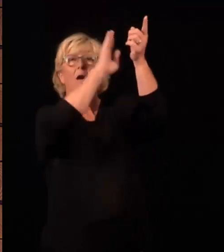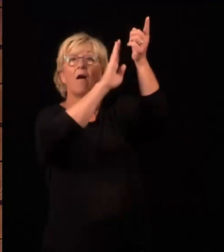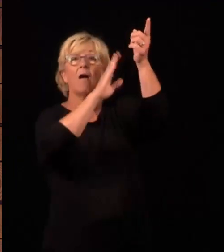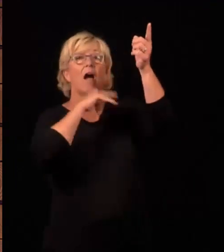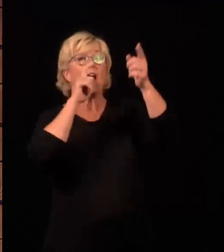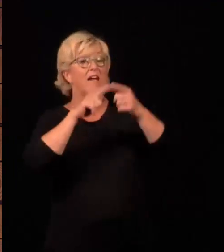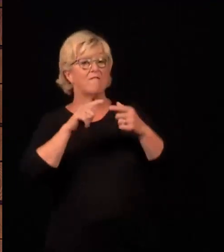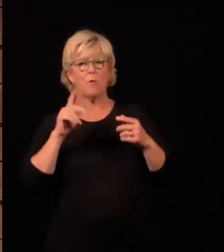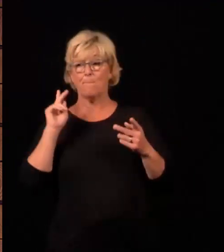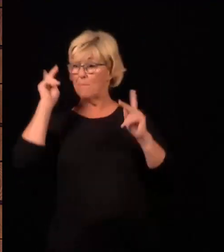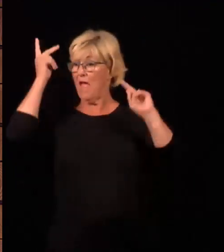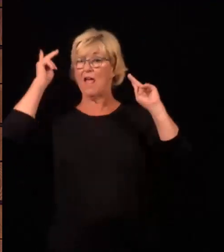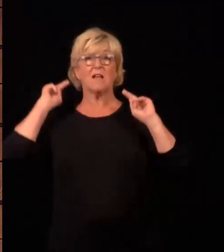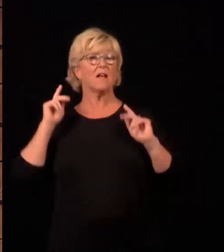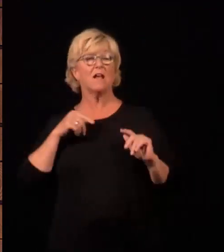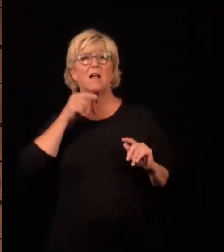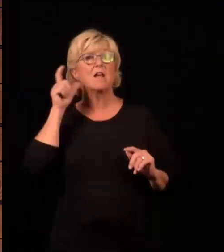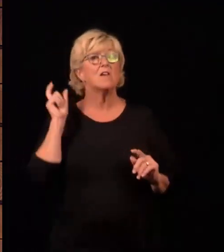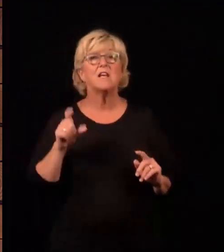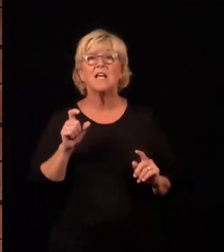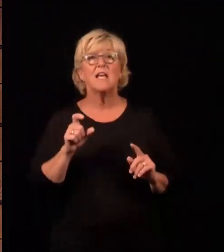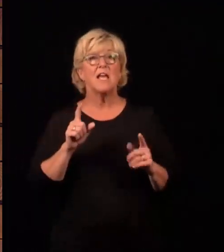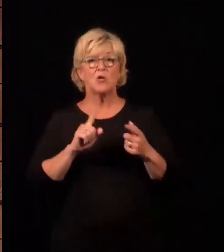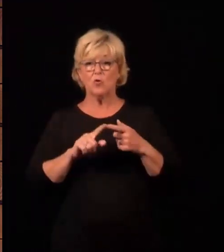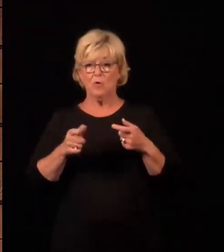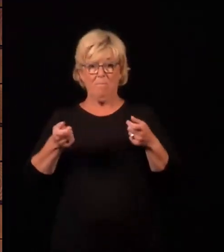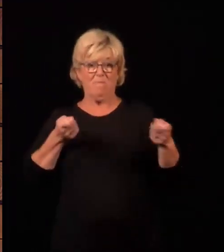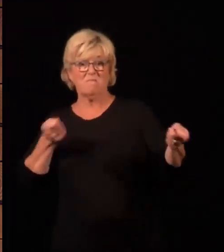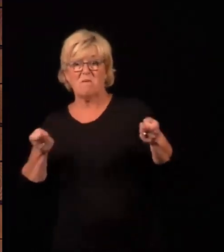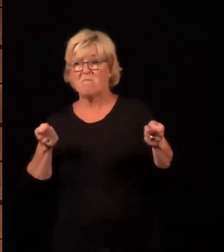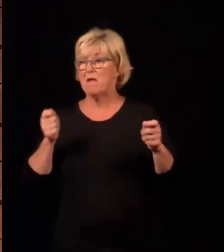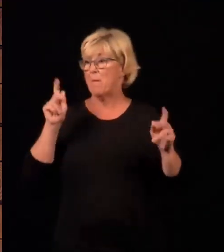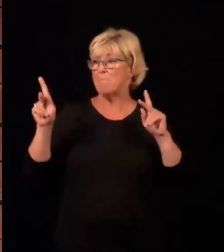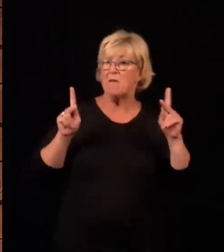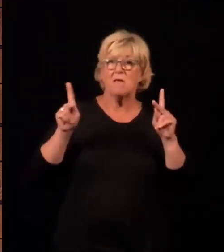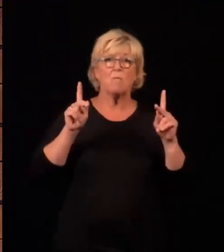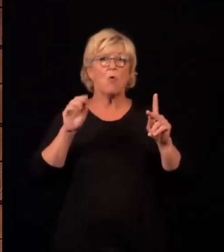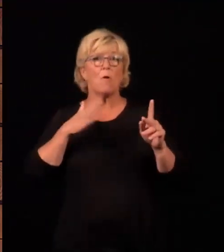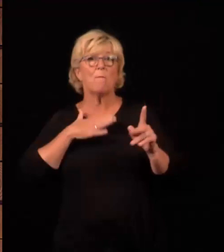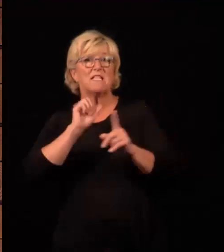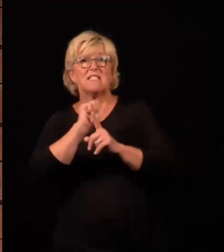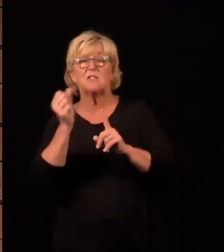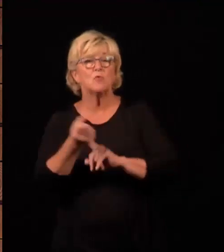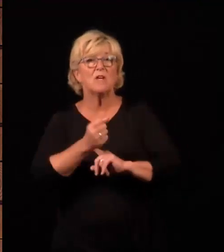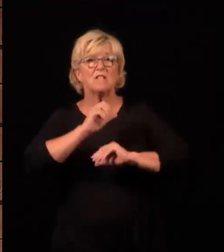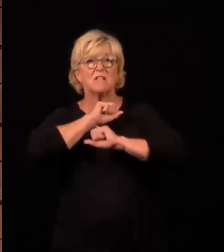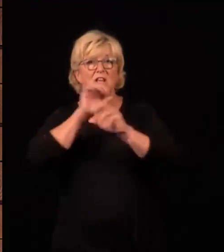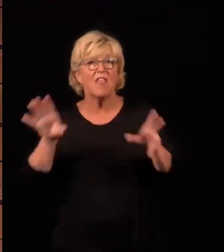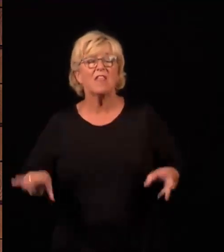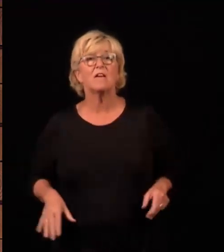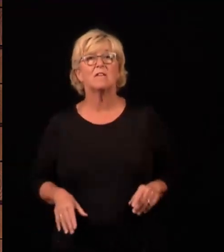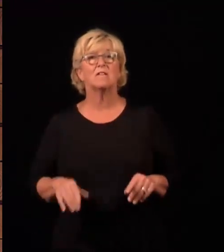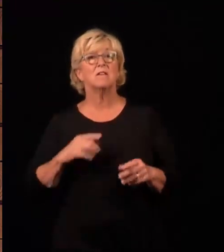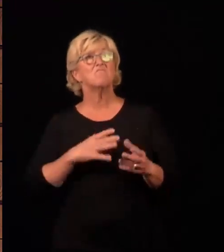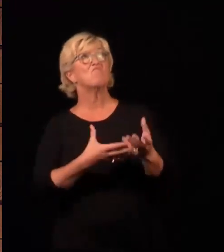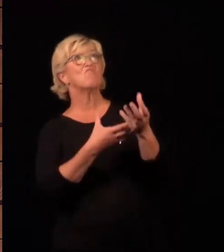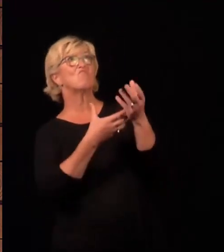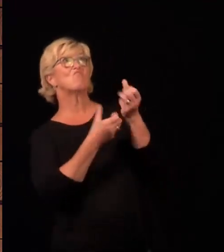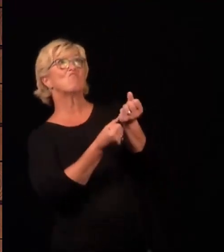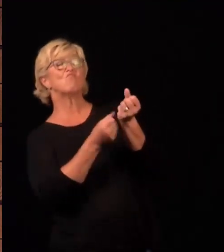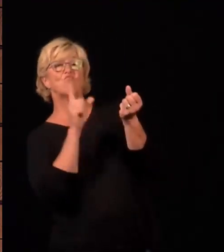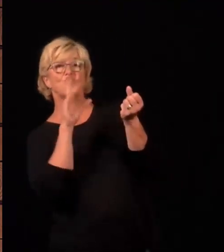need to panic, and I do not need to manipulate people or circumstances. I can trust